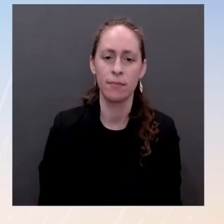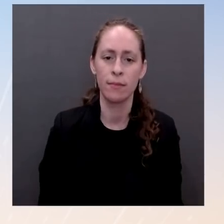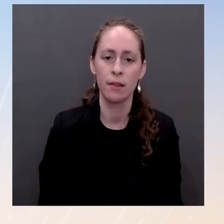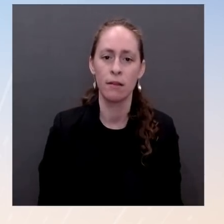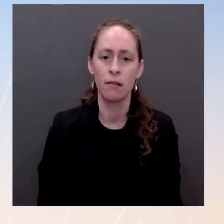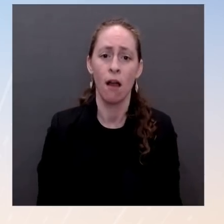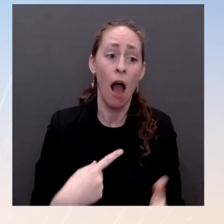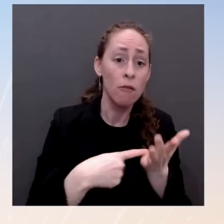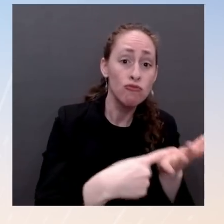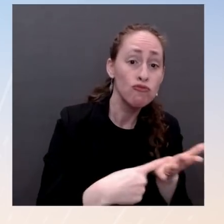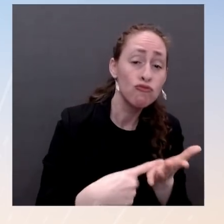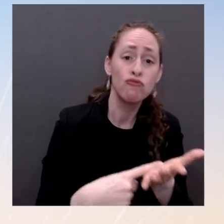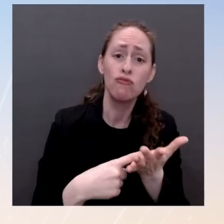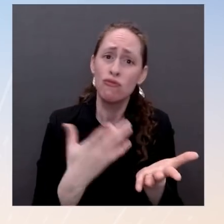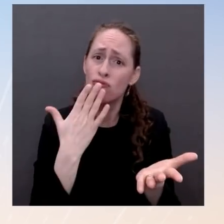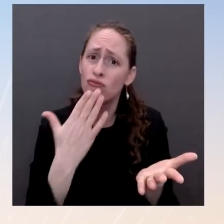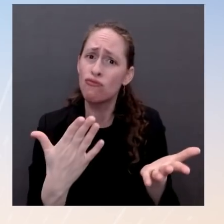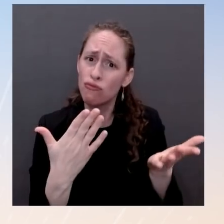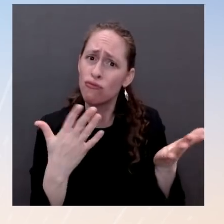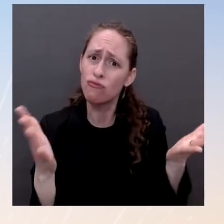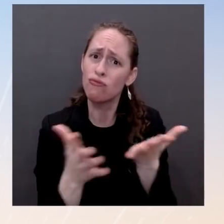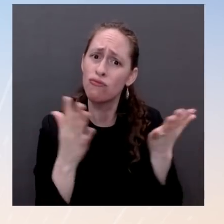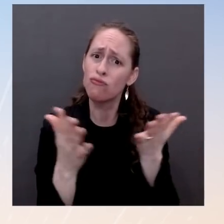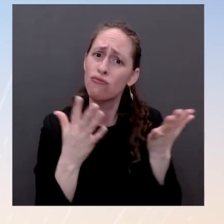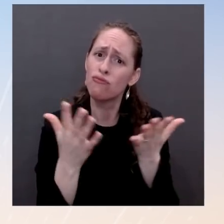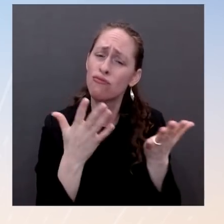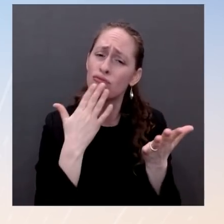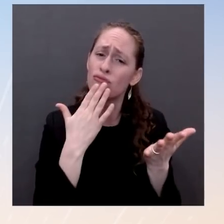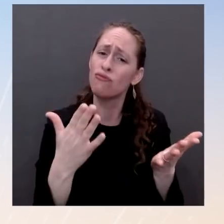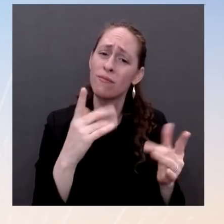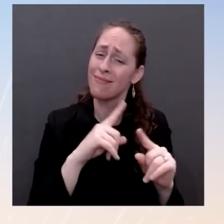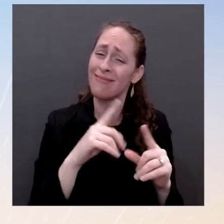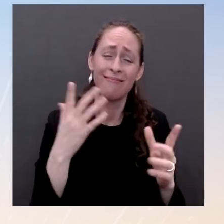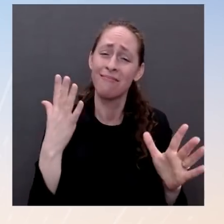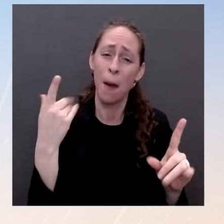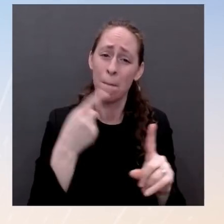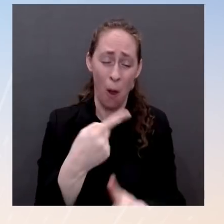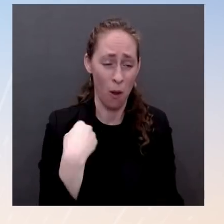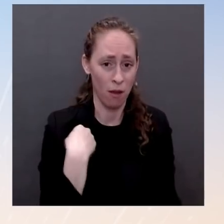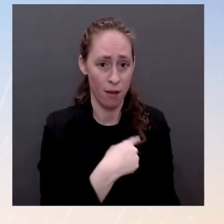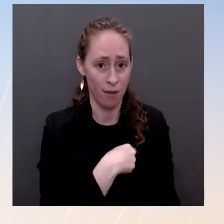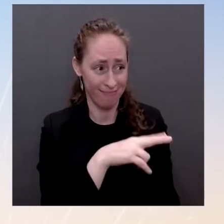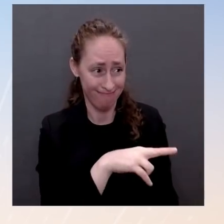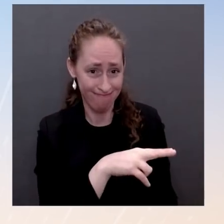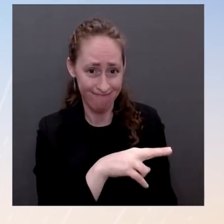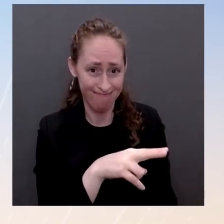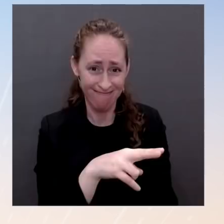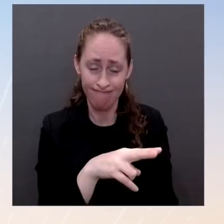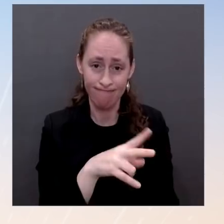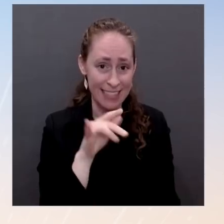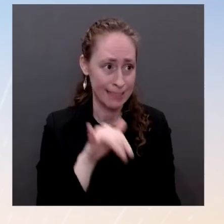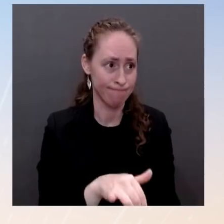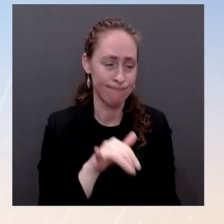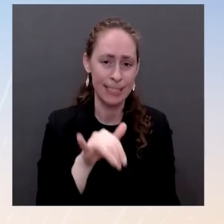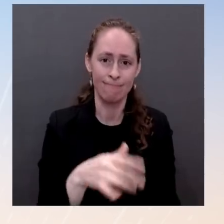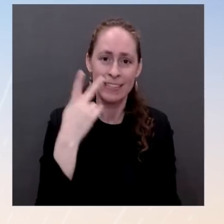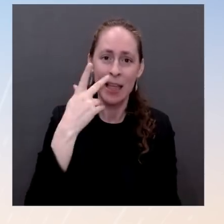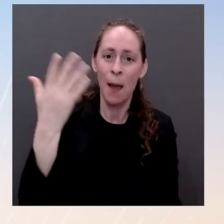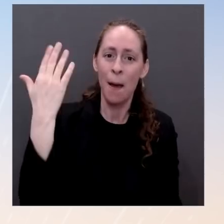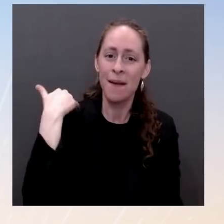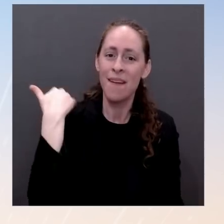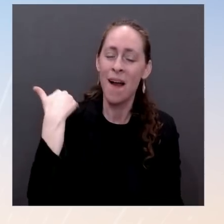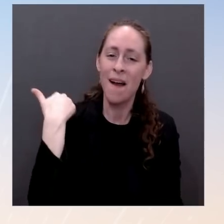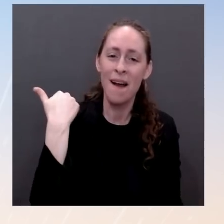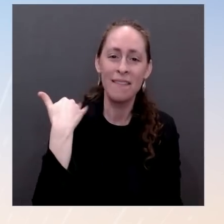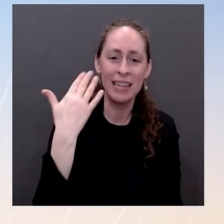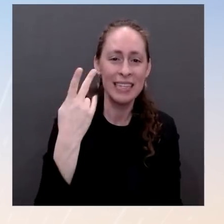time, we've seen this playbook before, and especially given the history of President Putin and the Russians, their